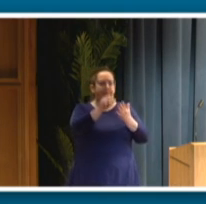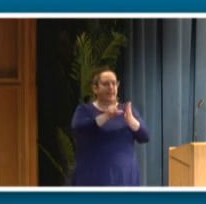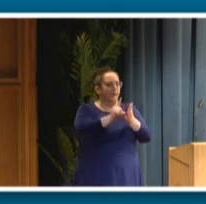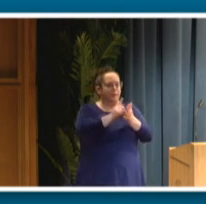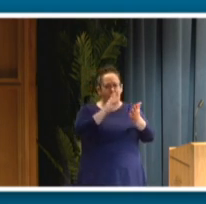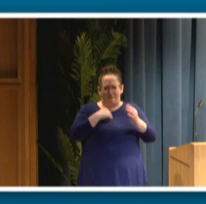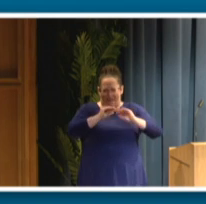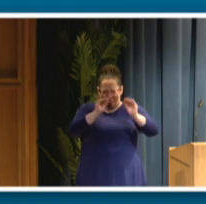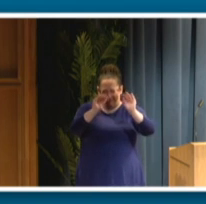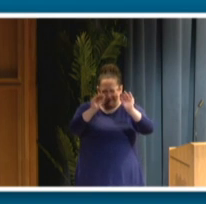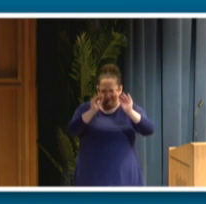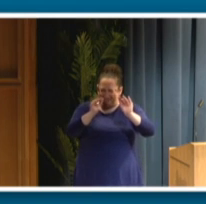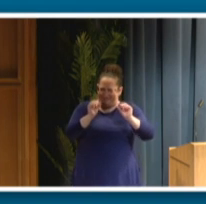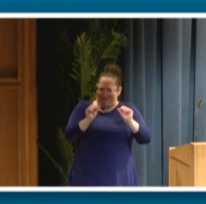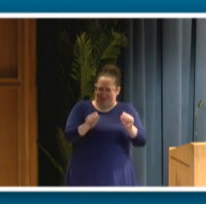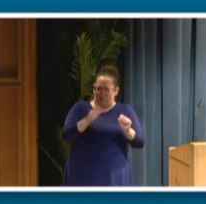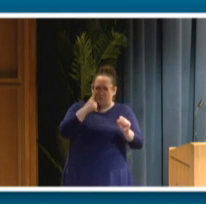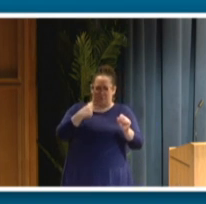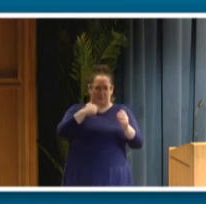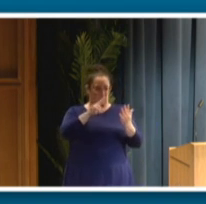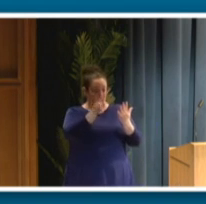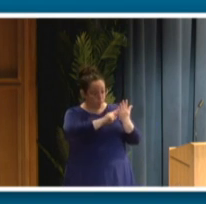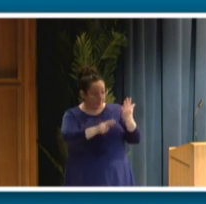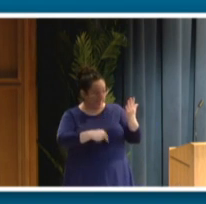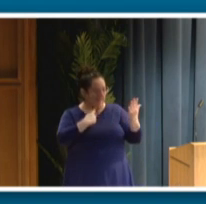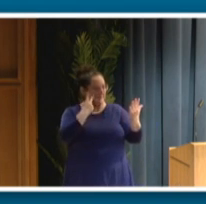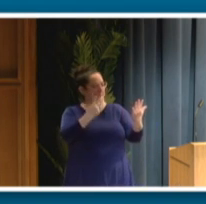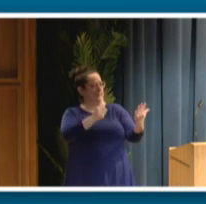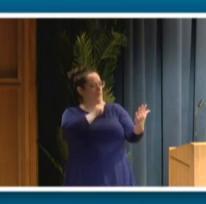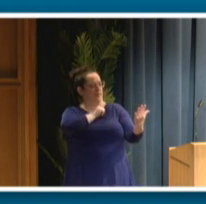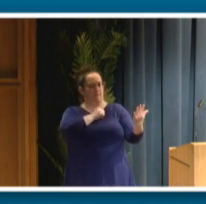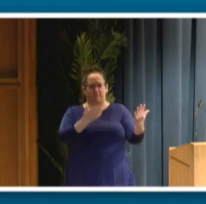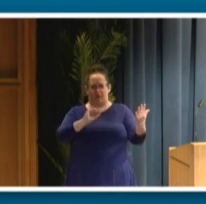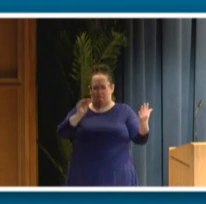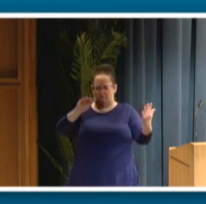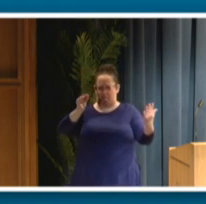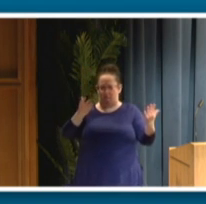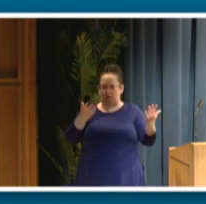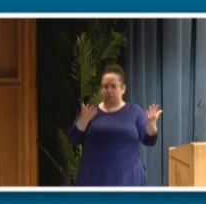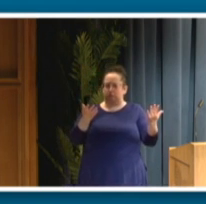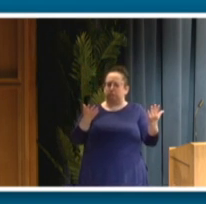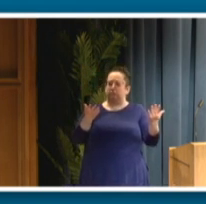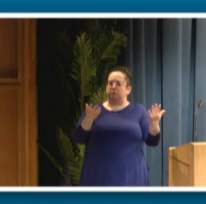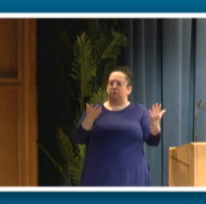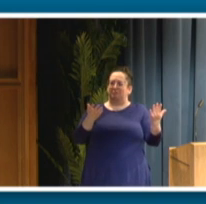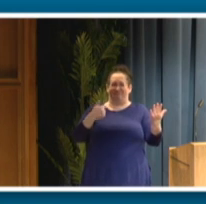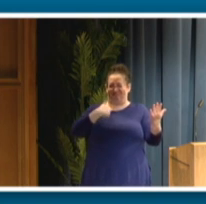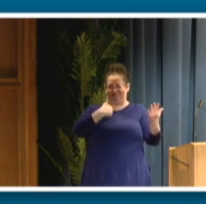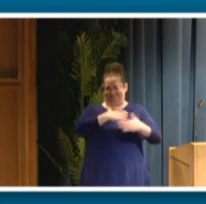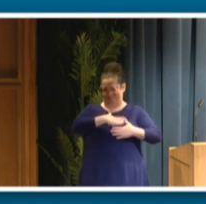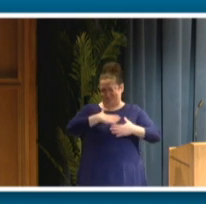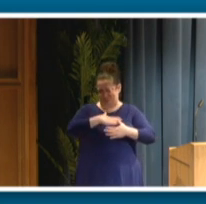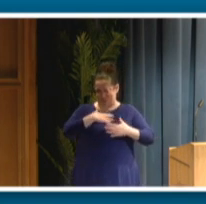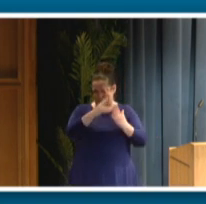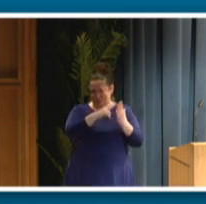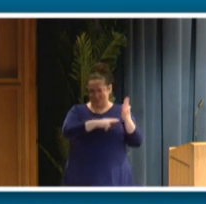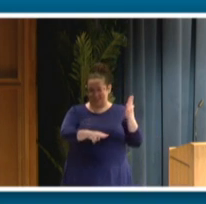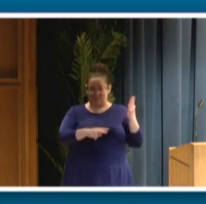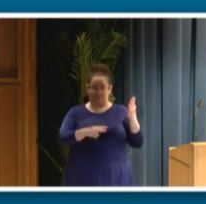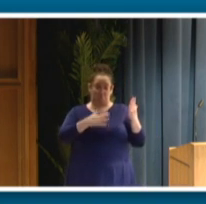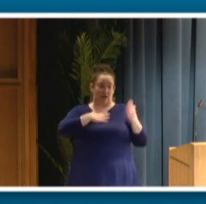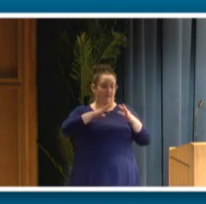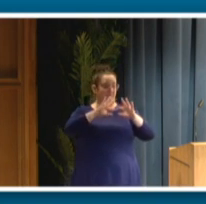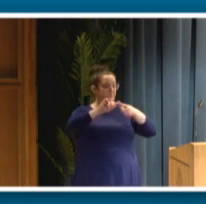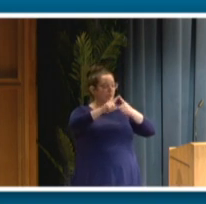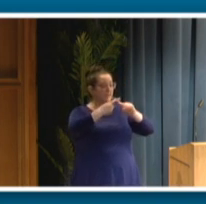of my childhood. Right, it doesn't exist, right? And so because of that, I didn't like to read, and because we just, me and my friends, just that's not what we